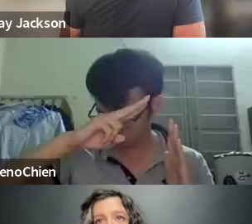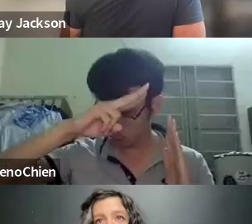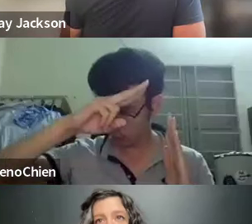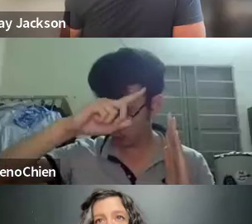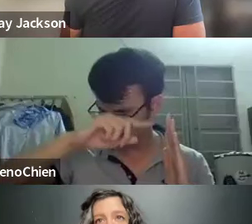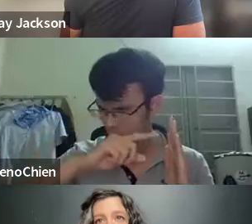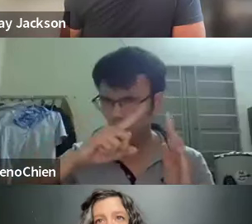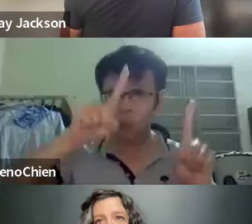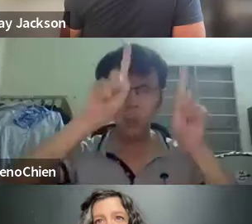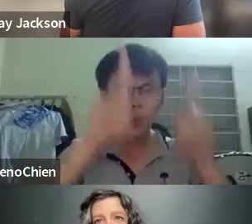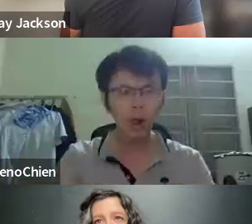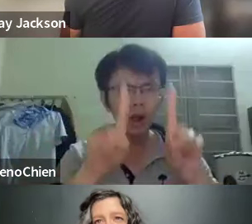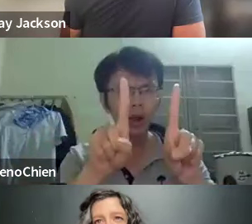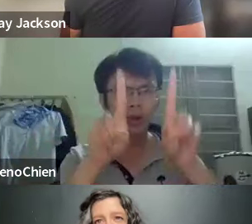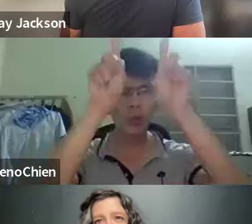if you remember,